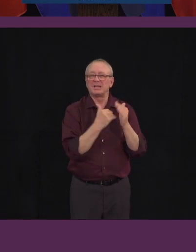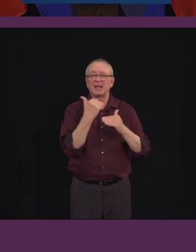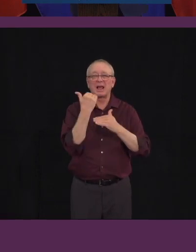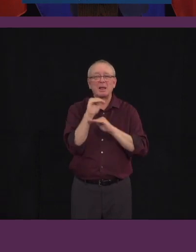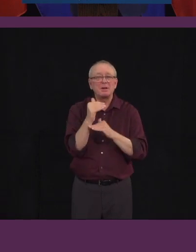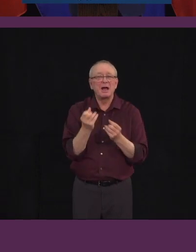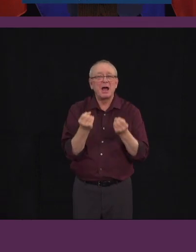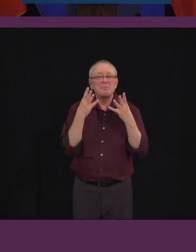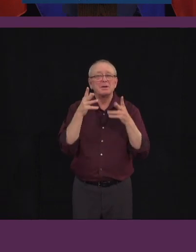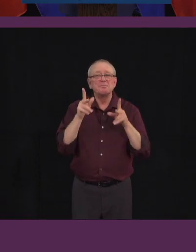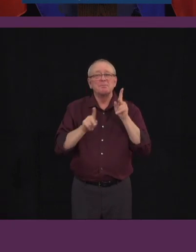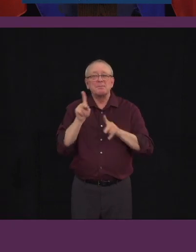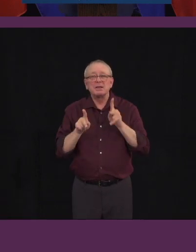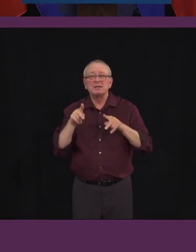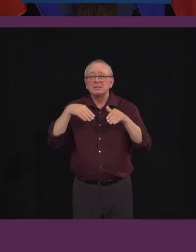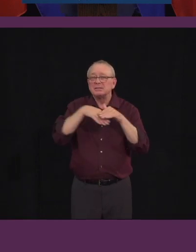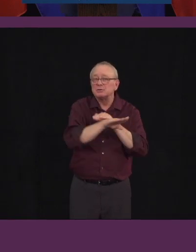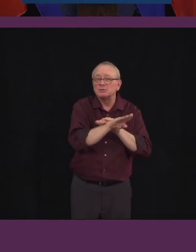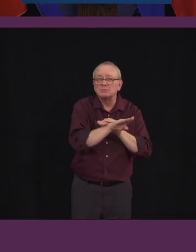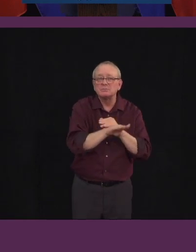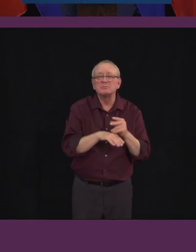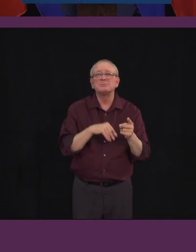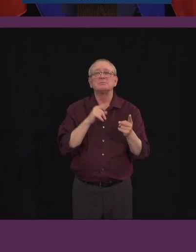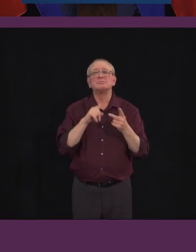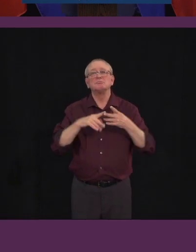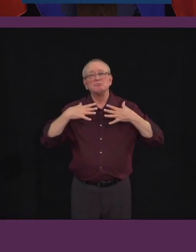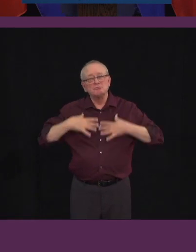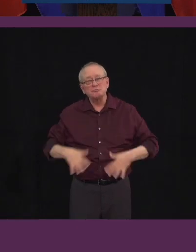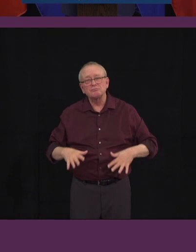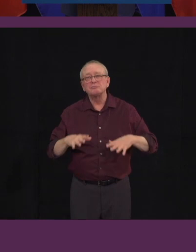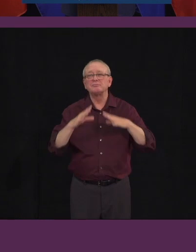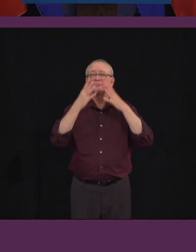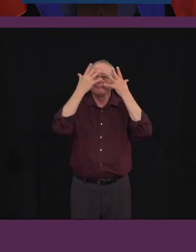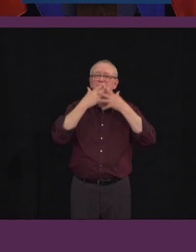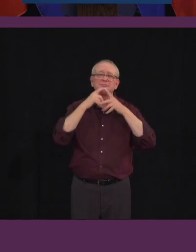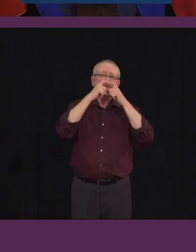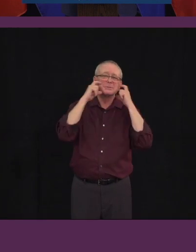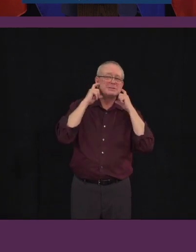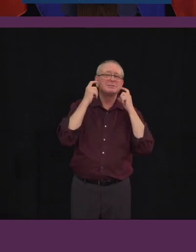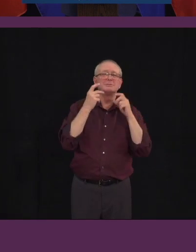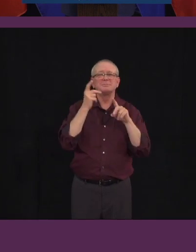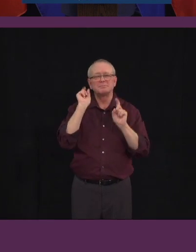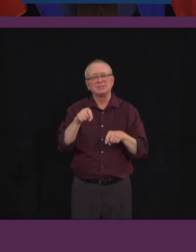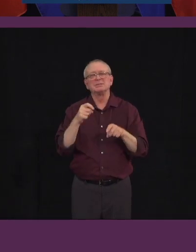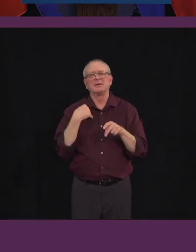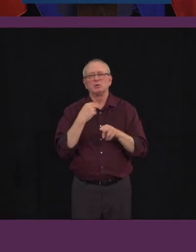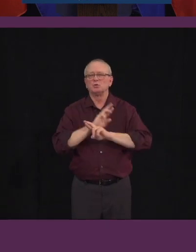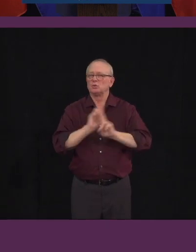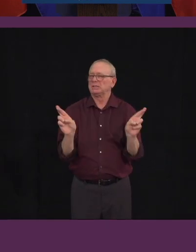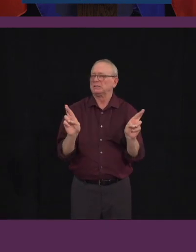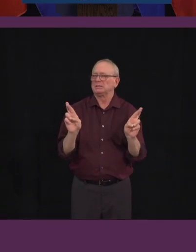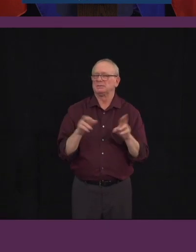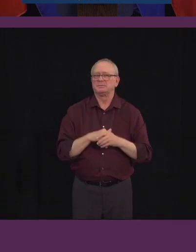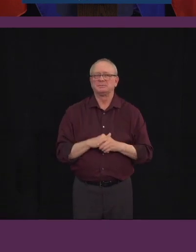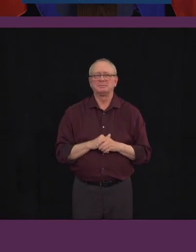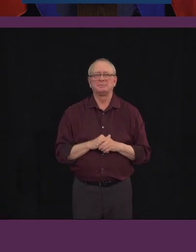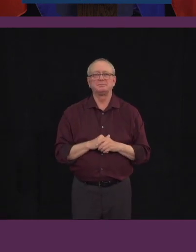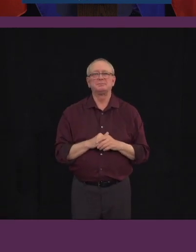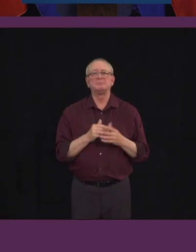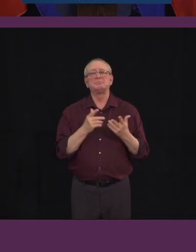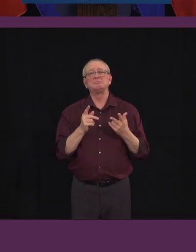Some personal services like hairstyling and barbershops will be able to reopen under strict health